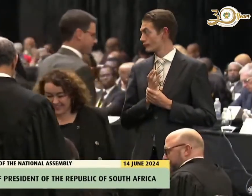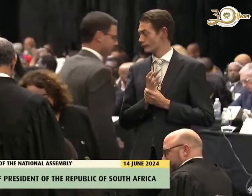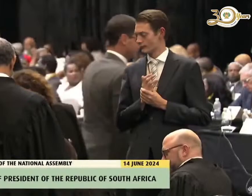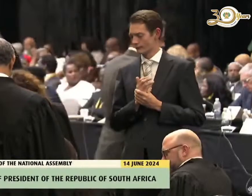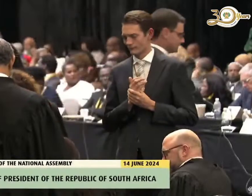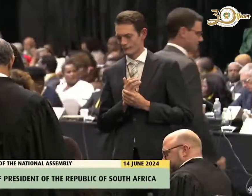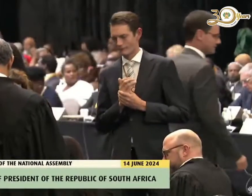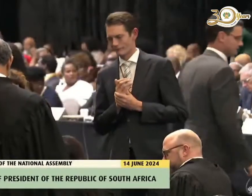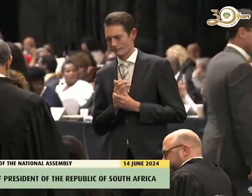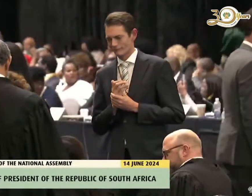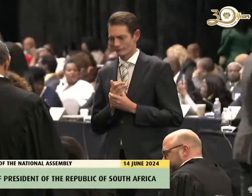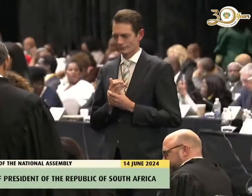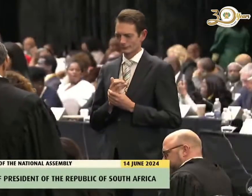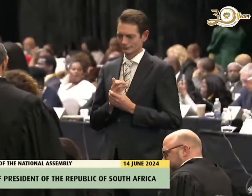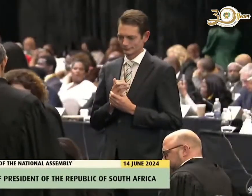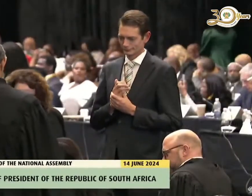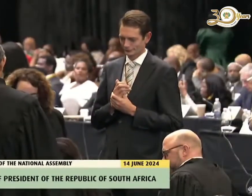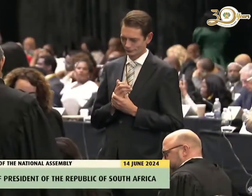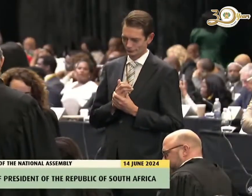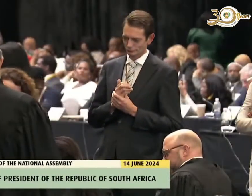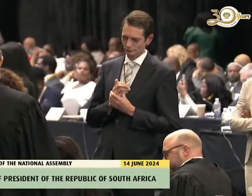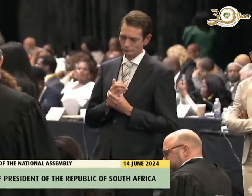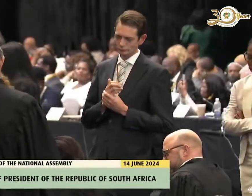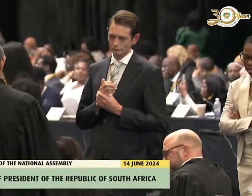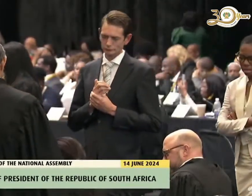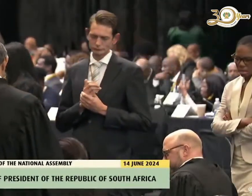SS, Zungula V.